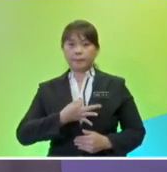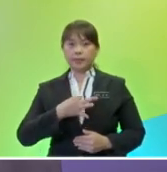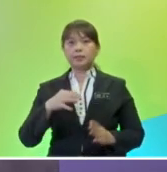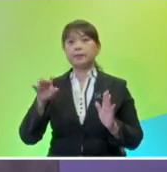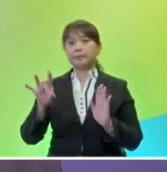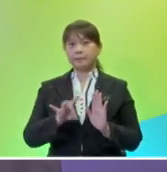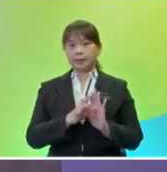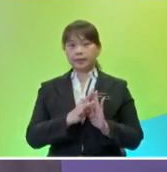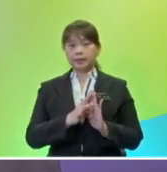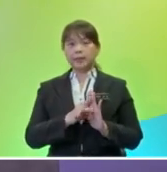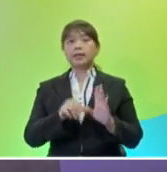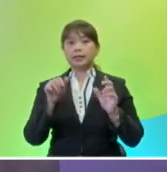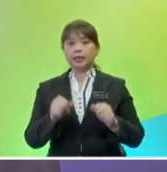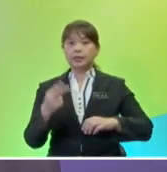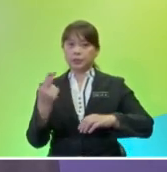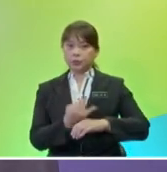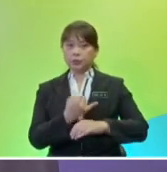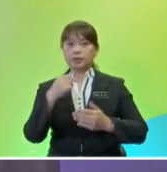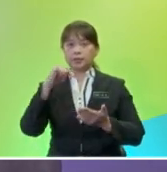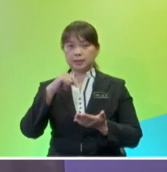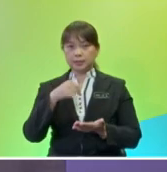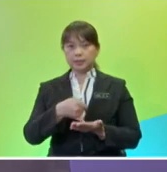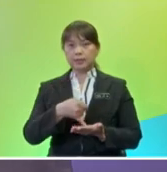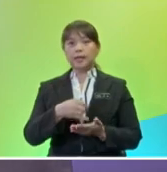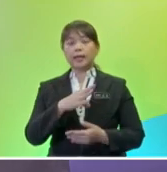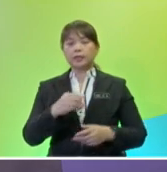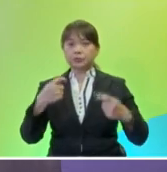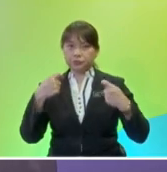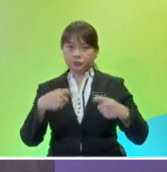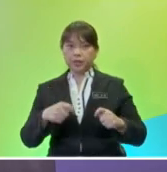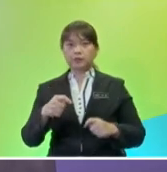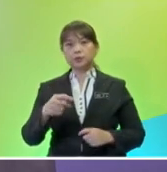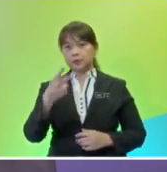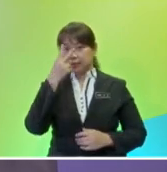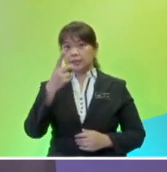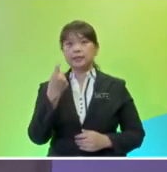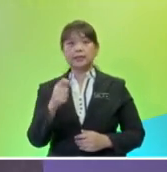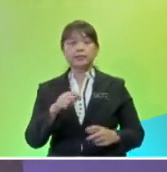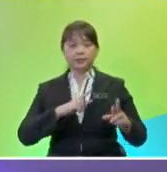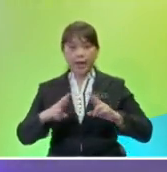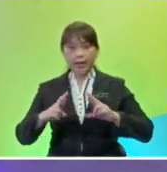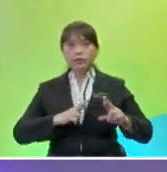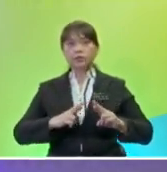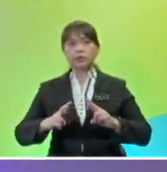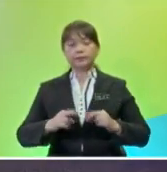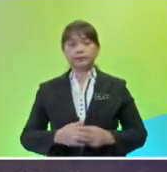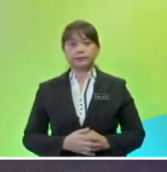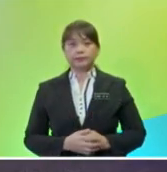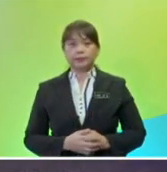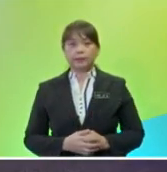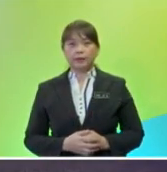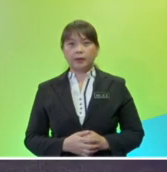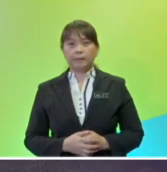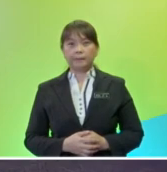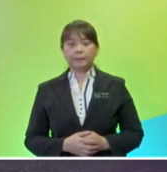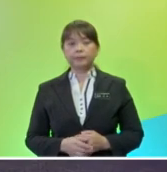use it and try and see the reaction. Oh, right. All right. So, shall we do it now, Shafika? Yes, let's do it. Okay. I can't wait. So, Shafika,